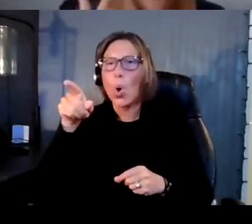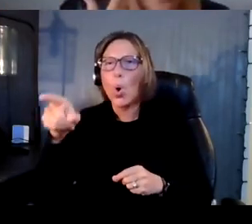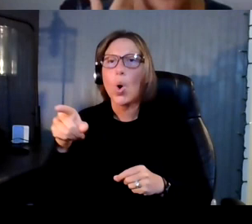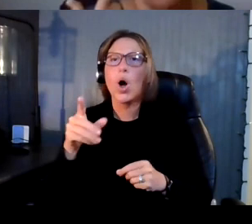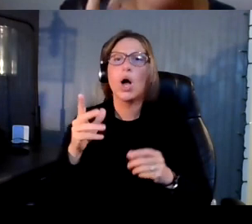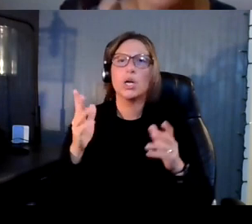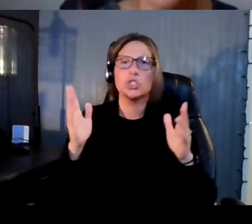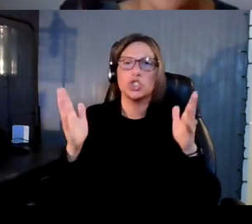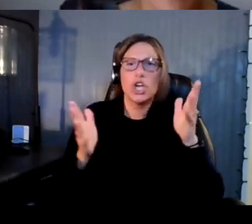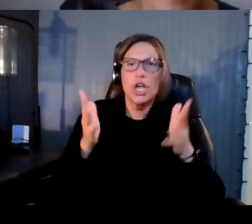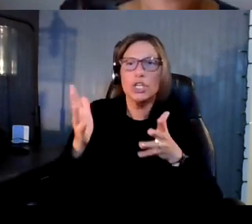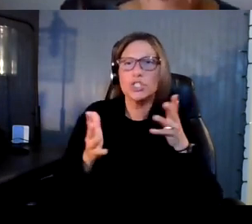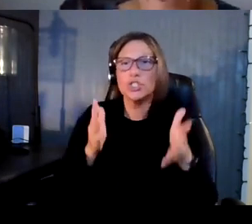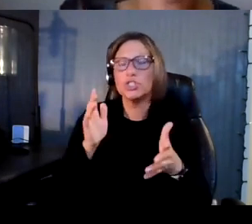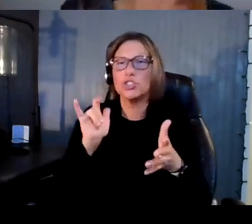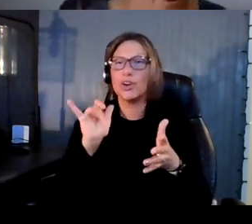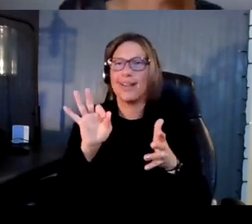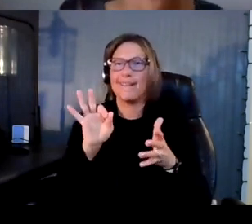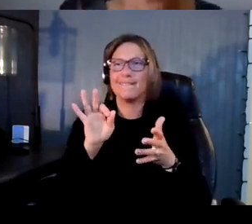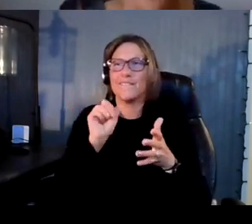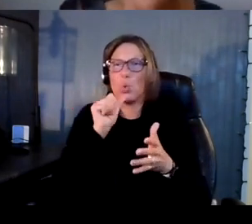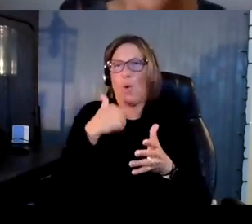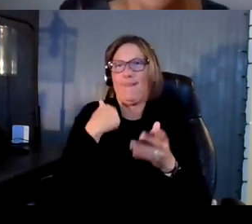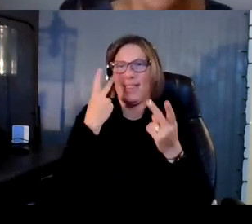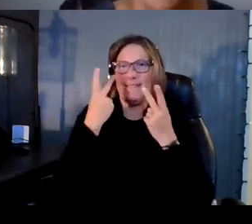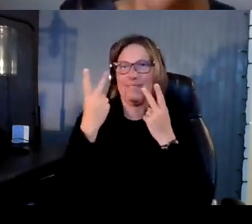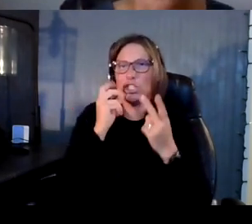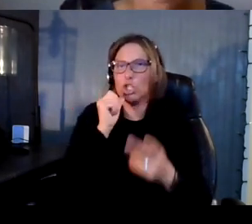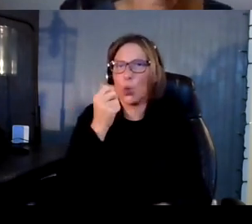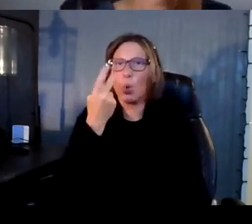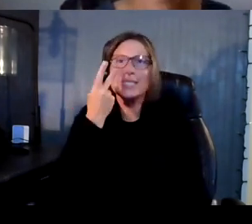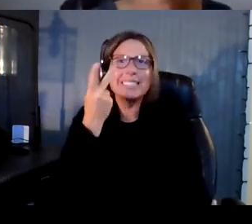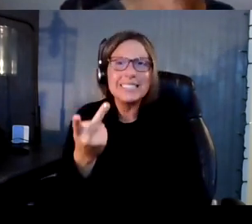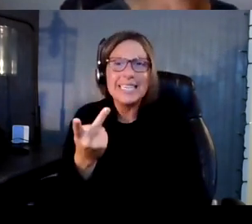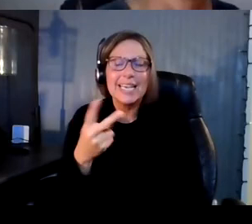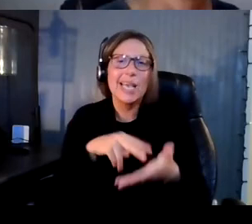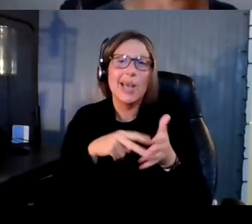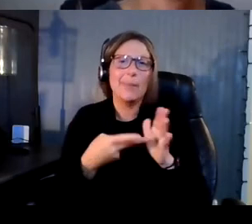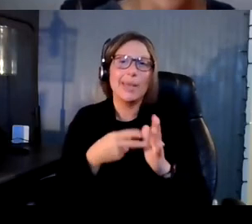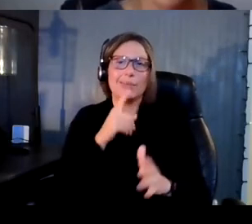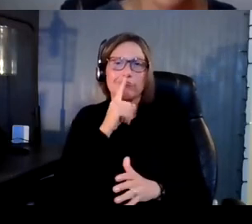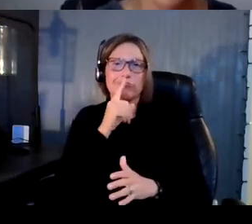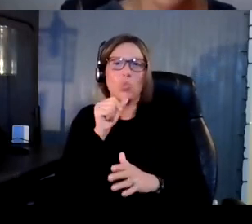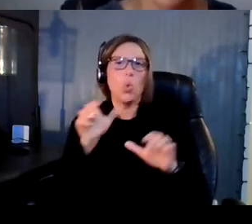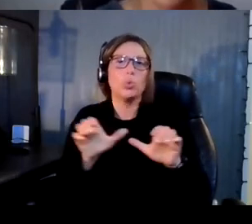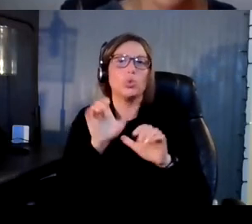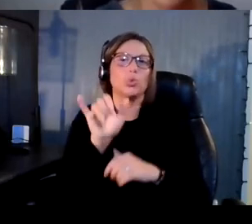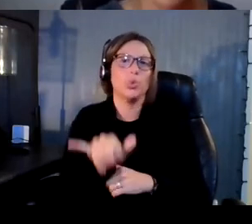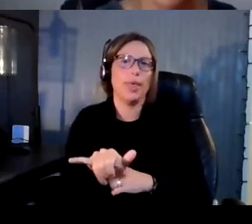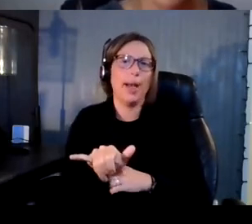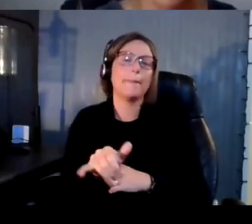if they don't have the vision, they may not see it, so therefore they may not do it. So let's go back